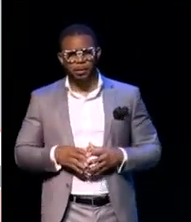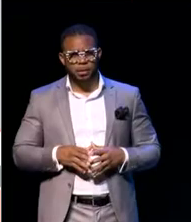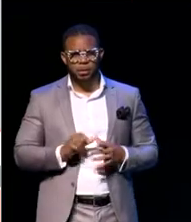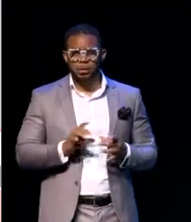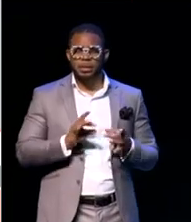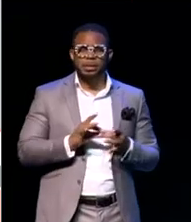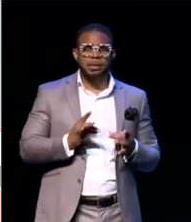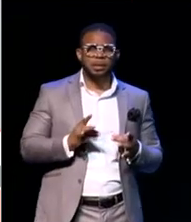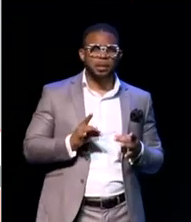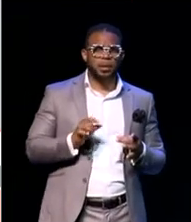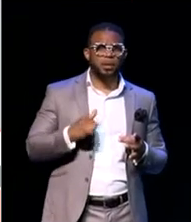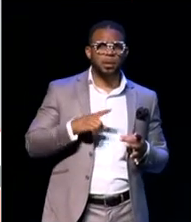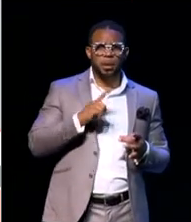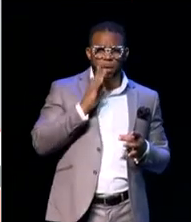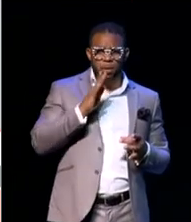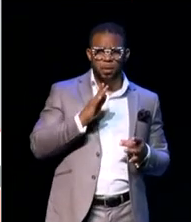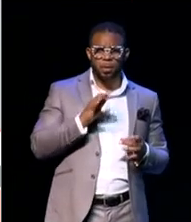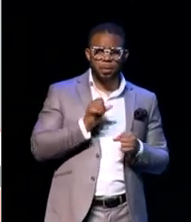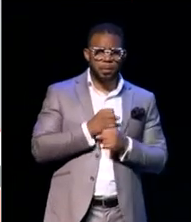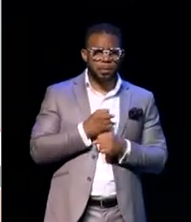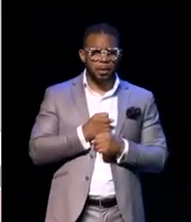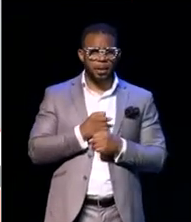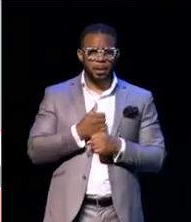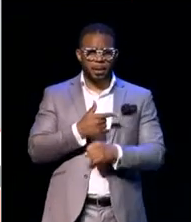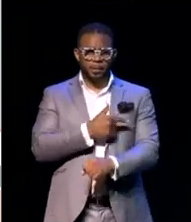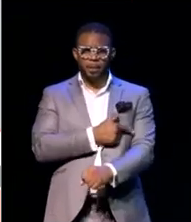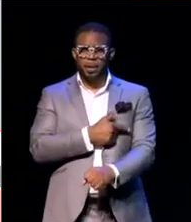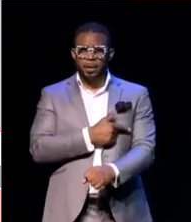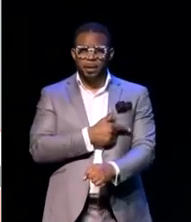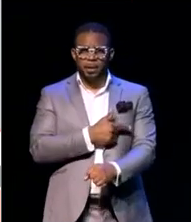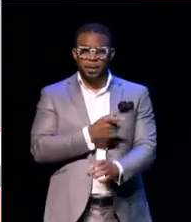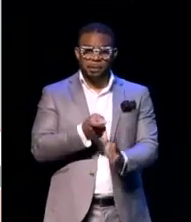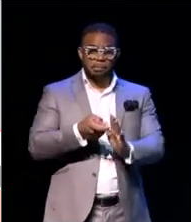to say we are going to make vaccination